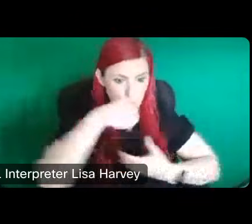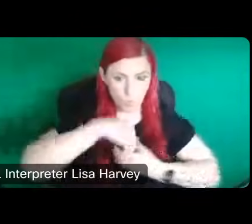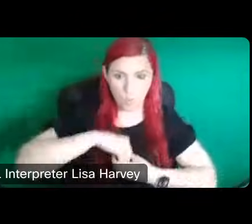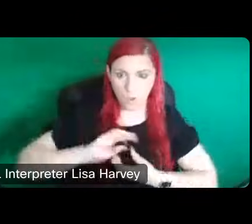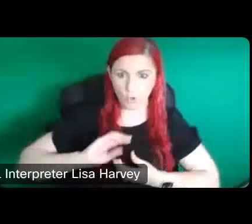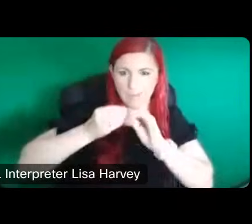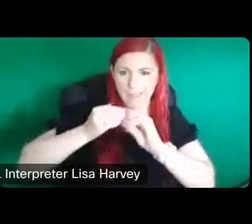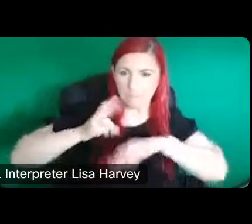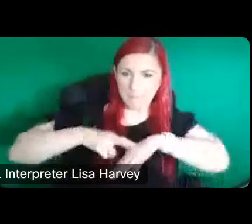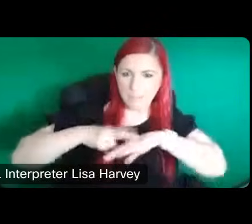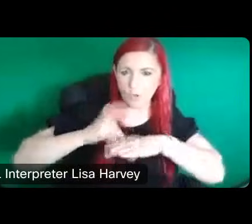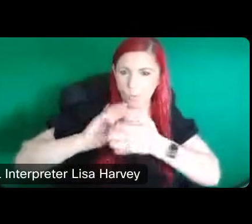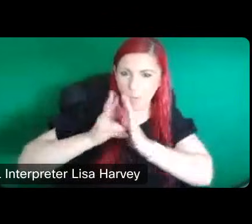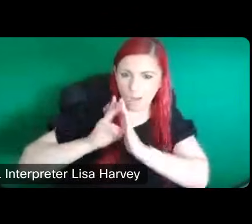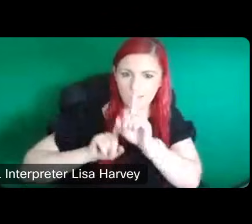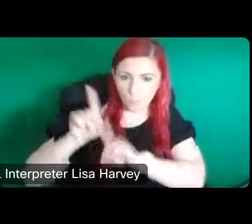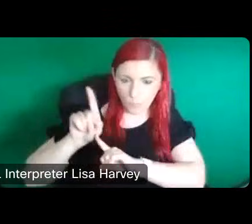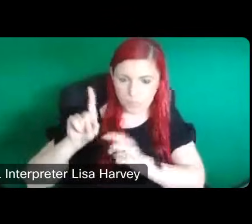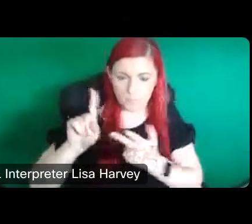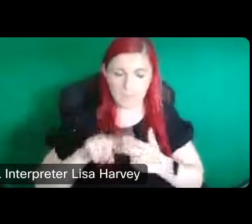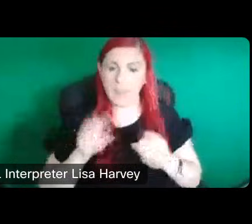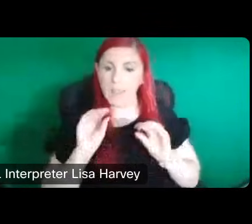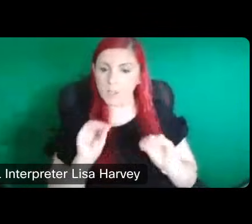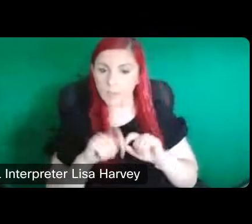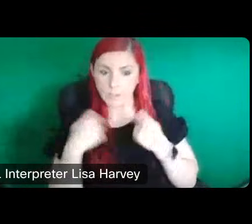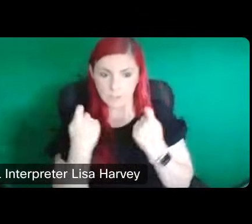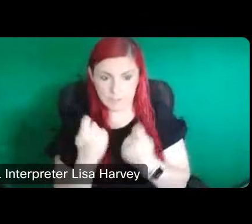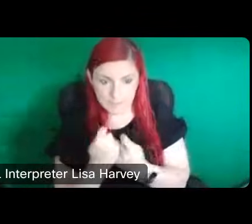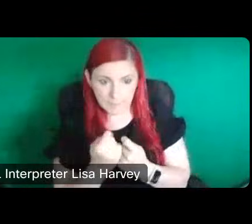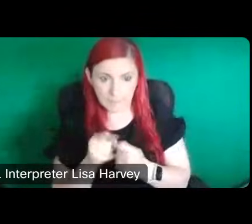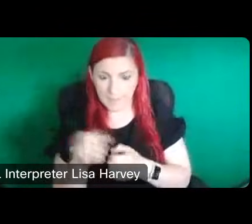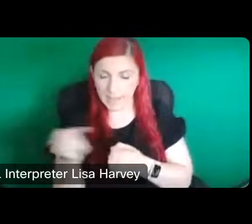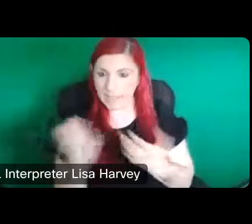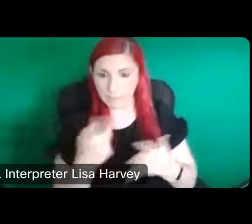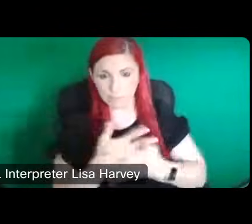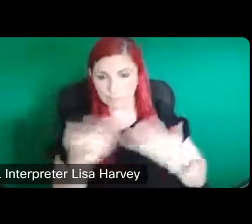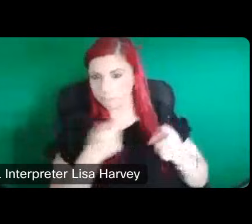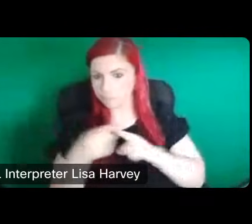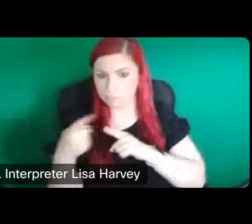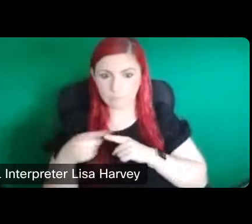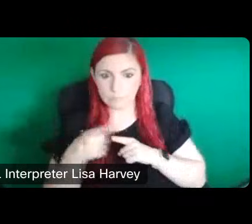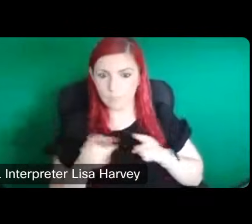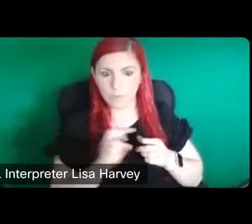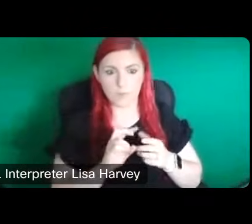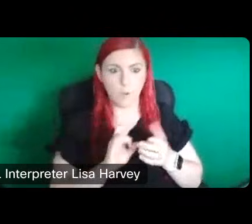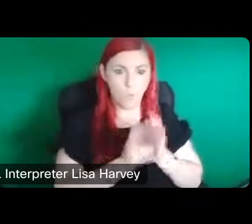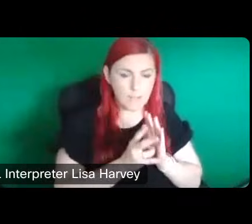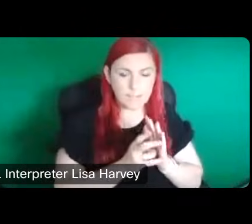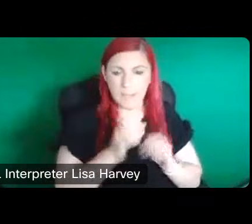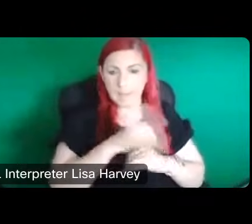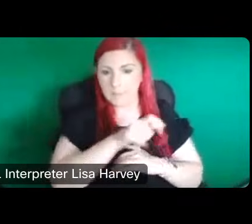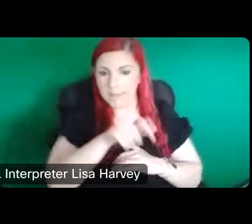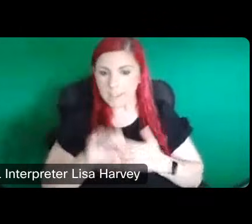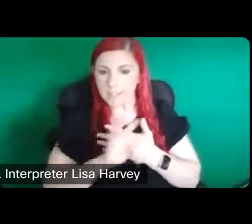improvements. Our education team delivers a range of quality and patient safety training through blended learning, simulation